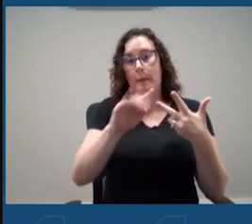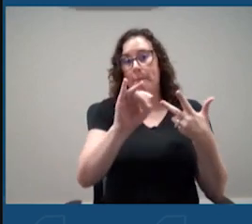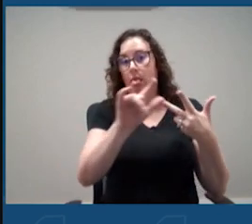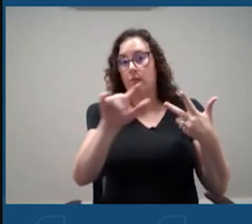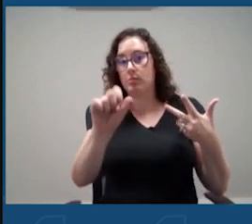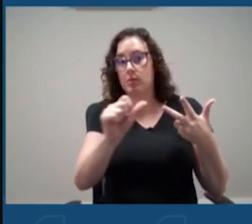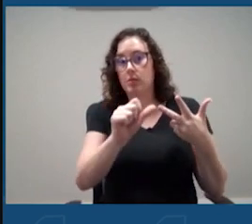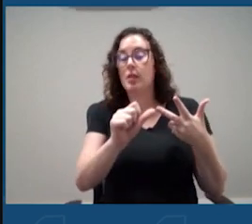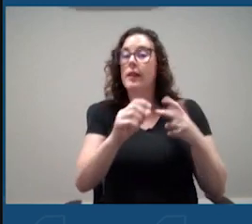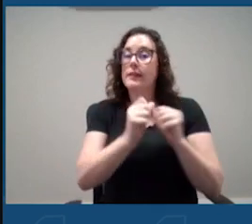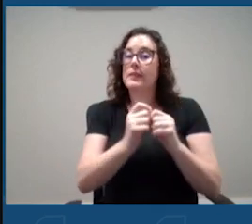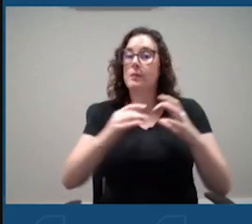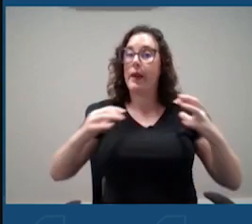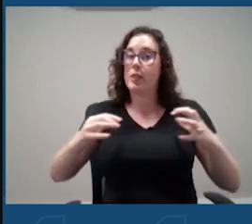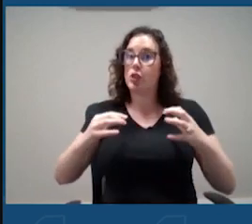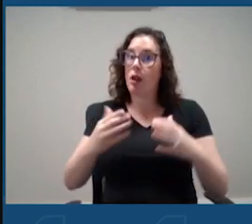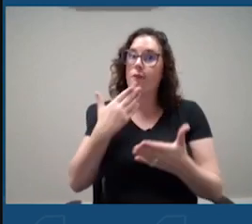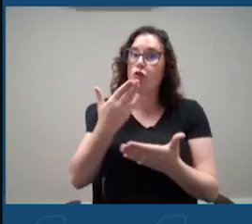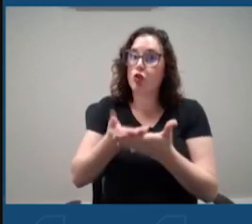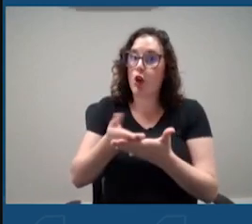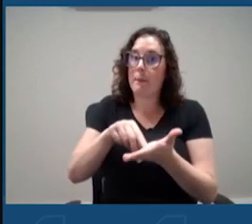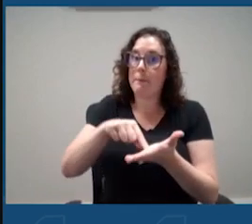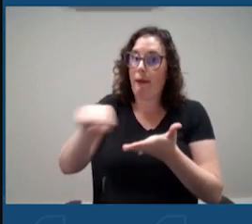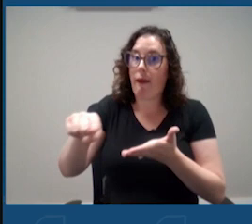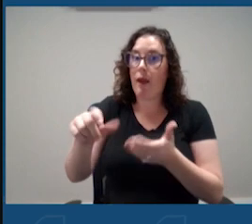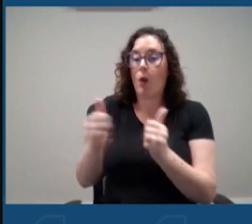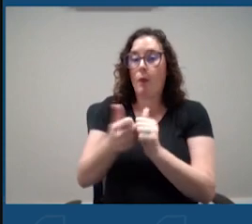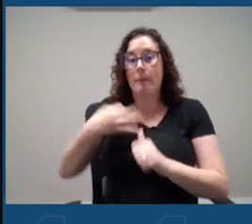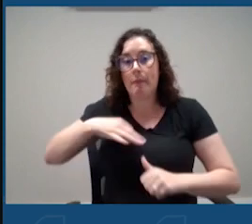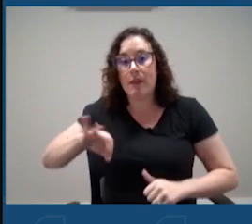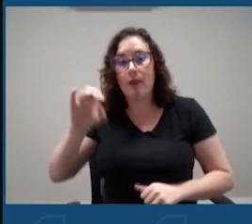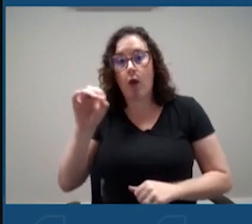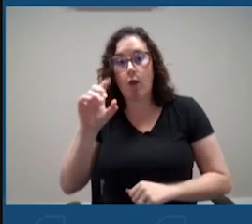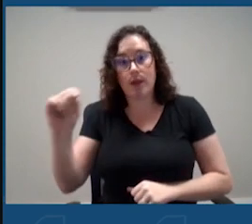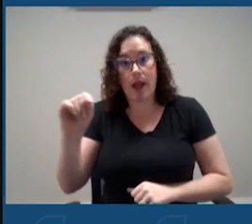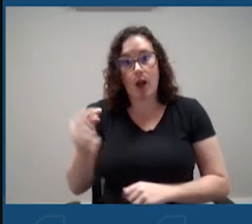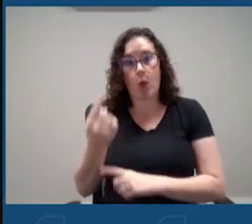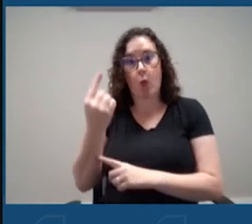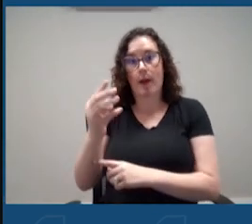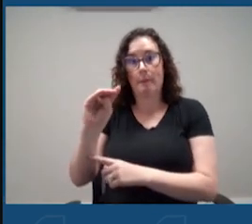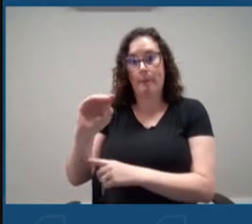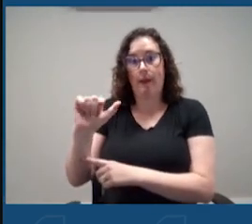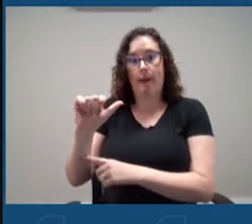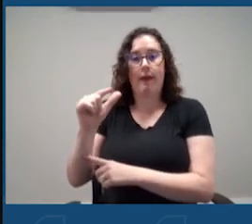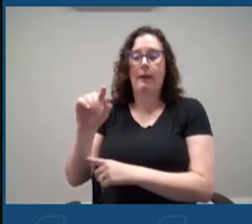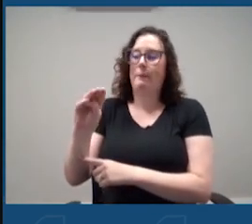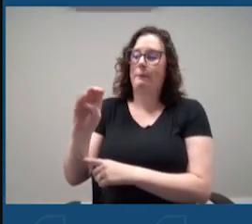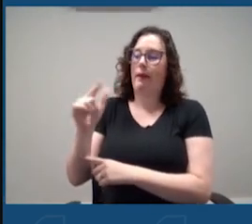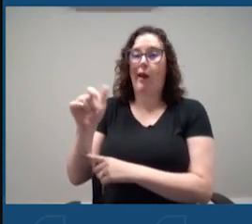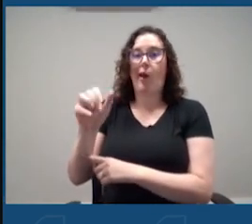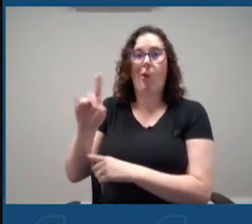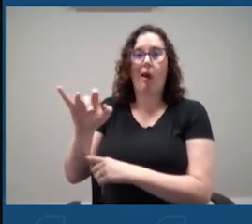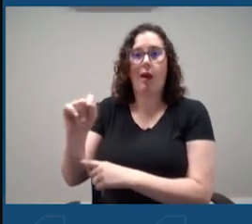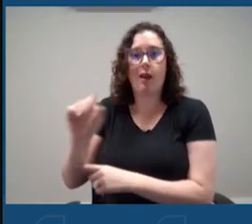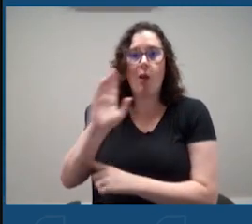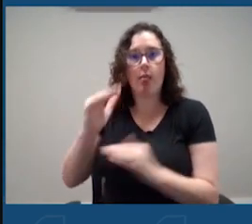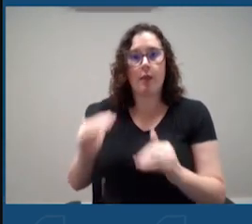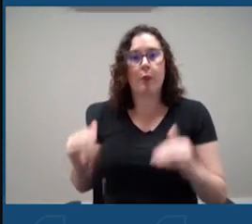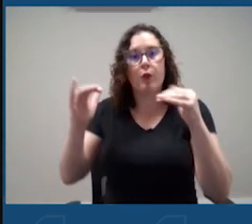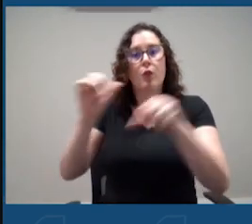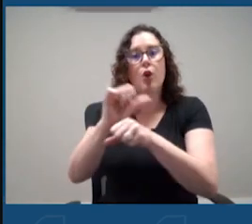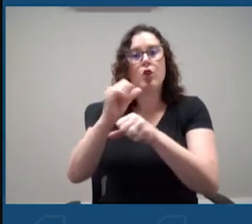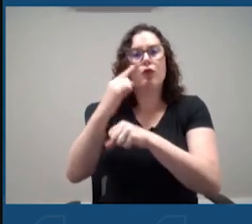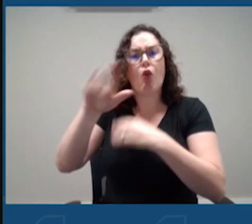wage on solar projects above 1 megawatt will immediately better the standard of life for workers all across the state of New York.